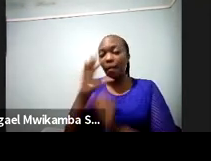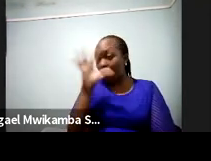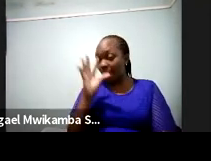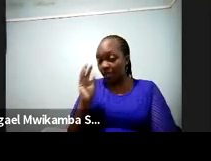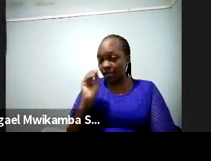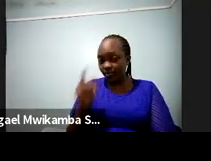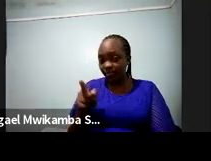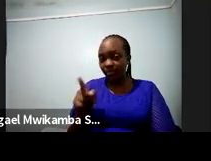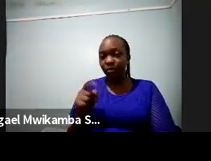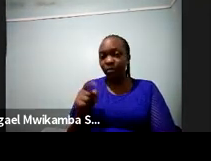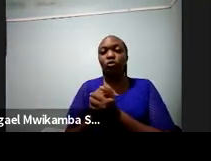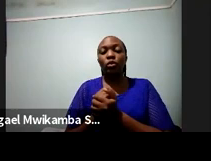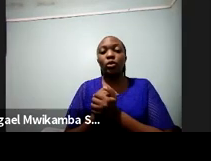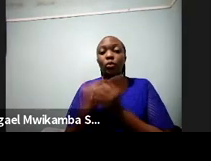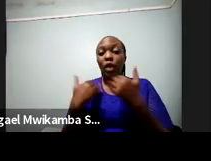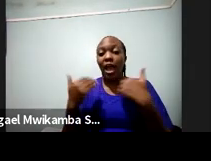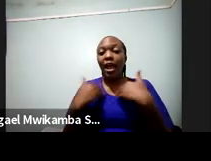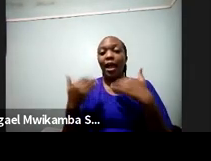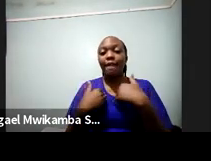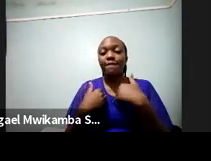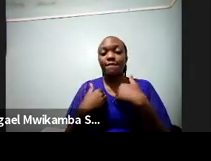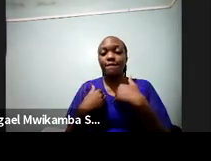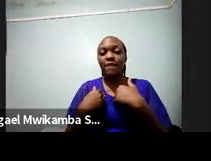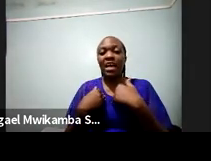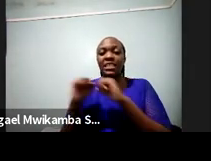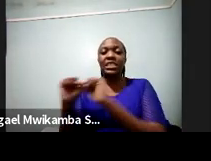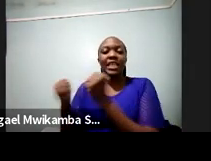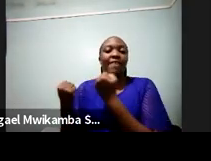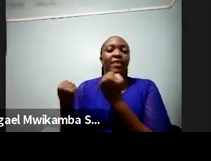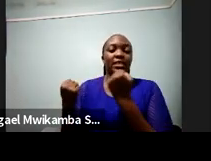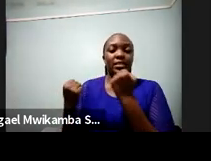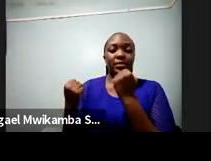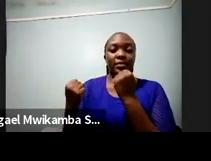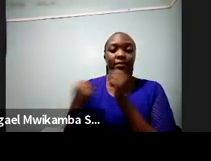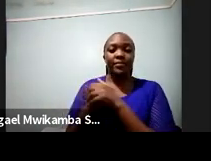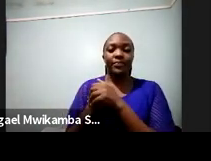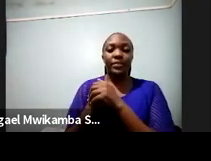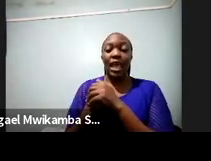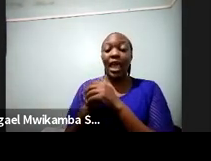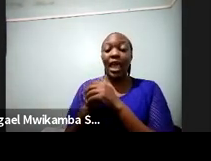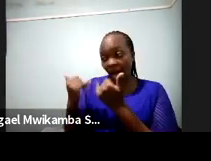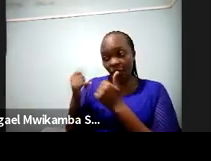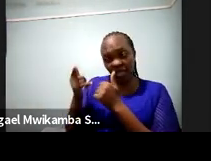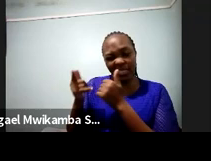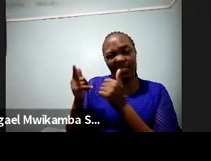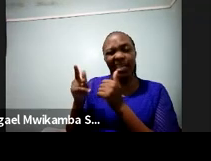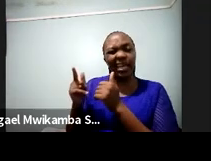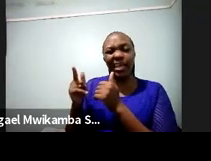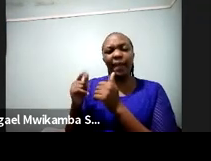So at least this is the bare minimum, that at least ensure that 10% of your net